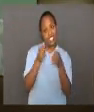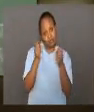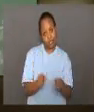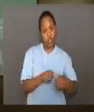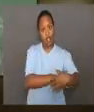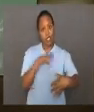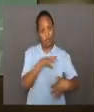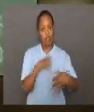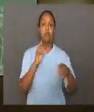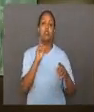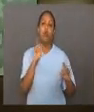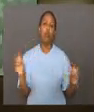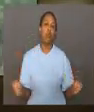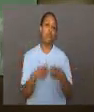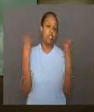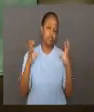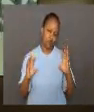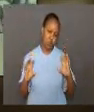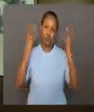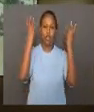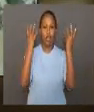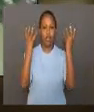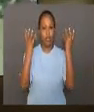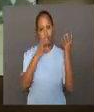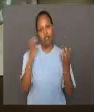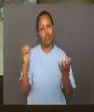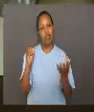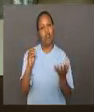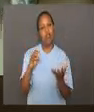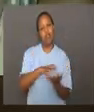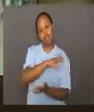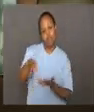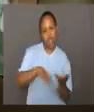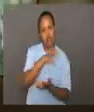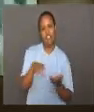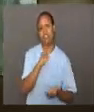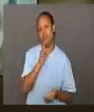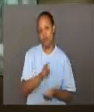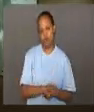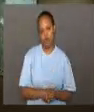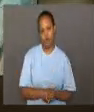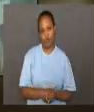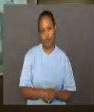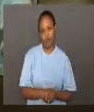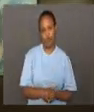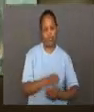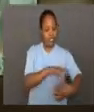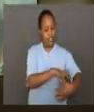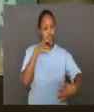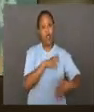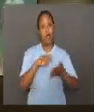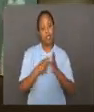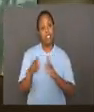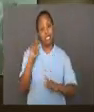The immediate consequences of rebellion are conflict, anger, rioting, and